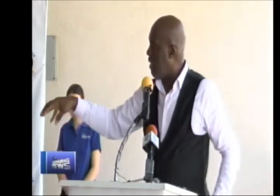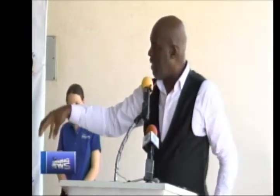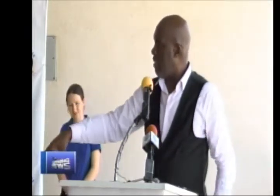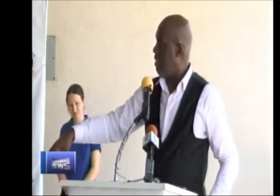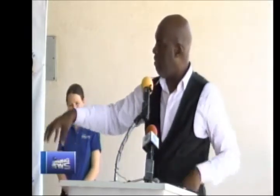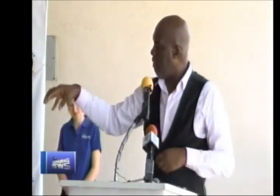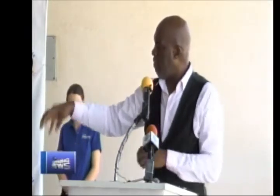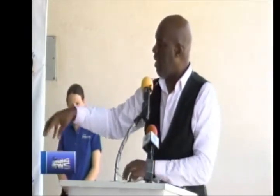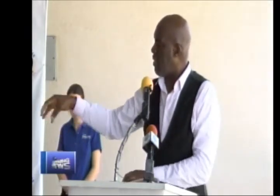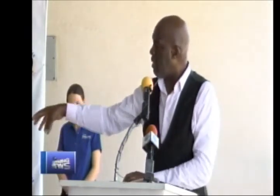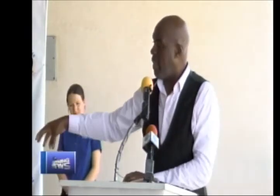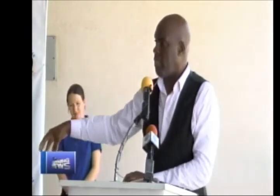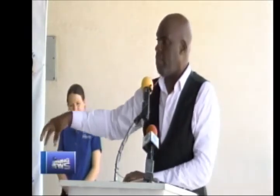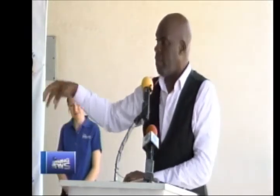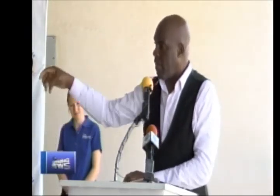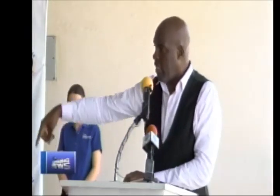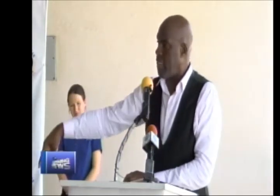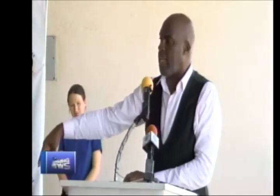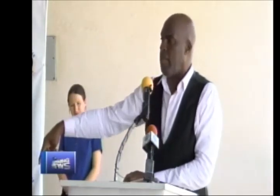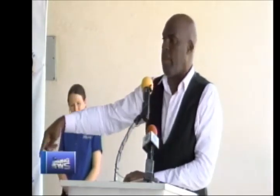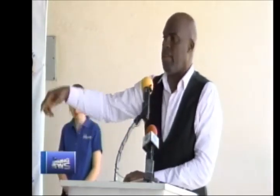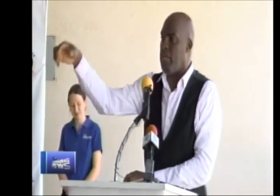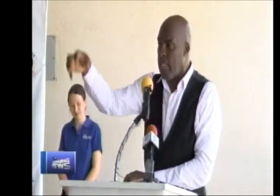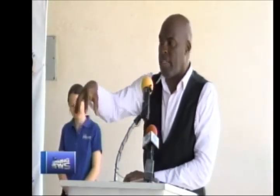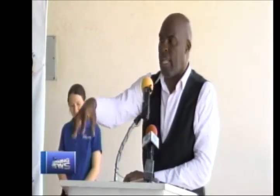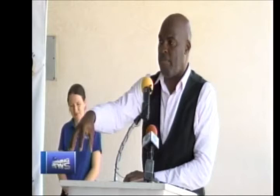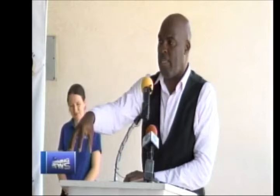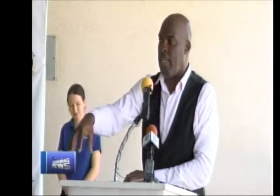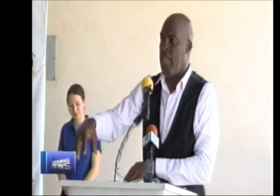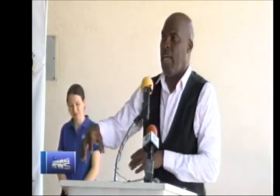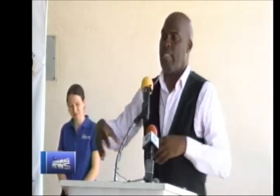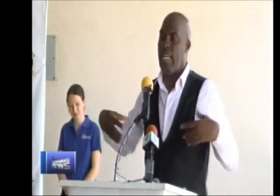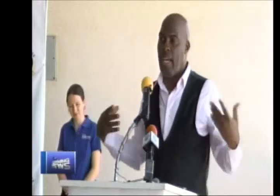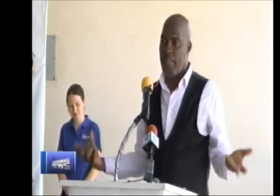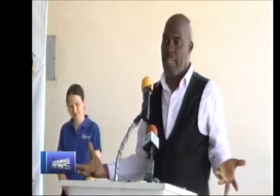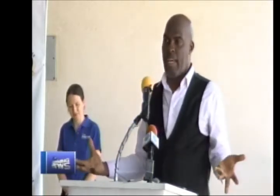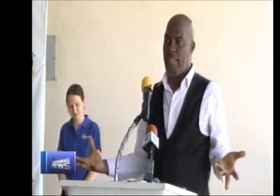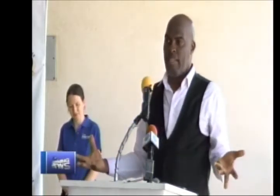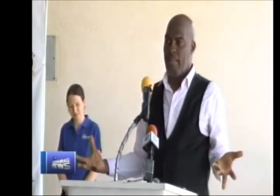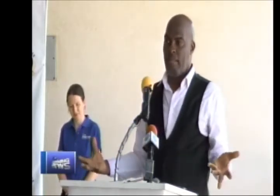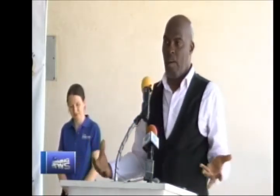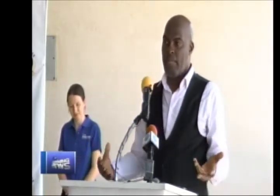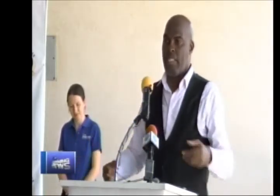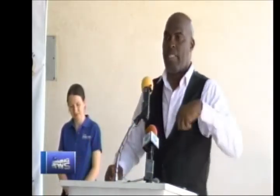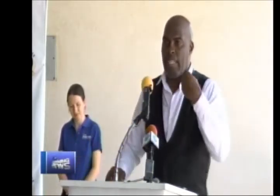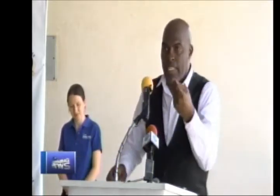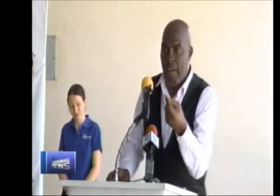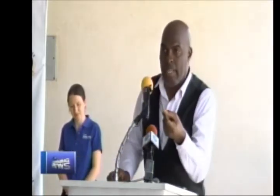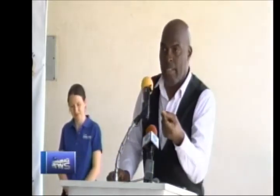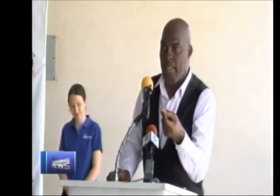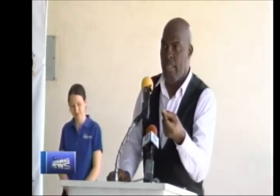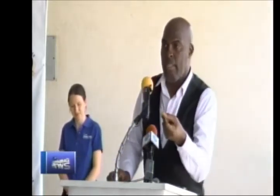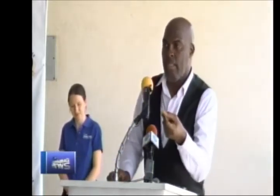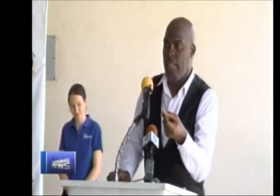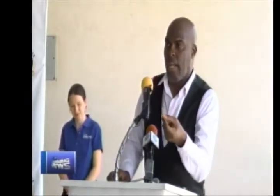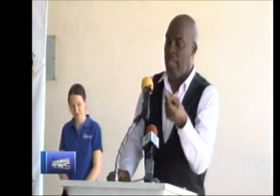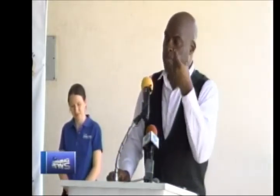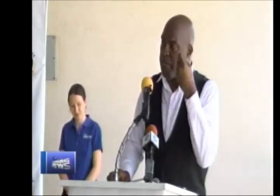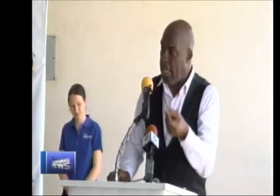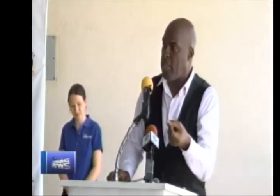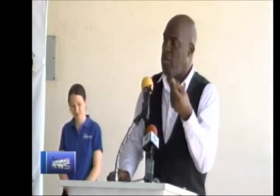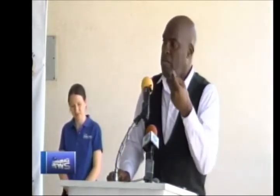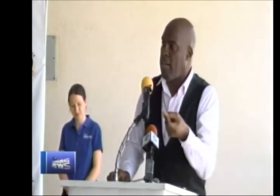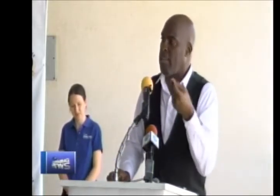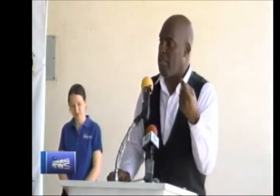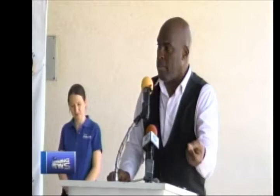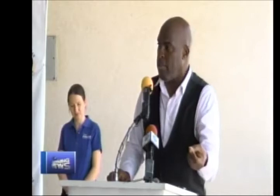spend at least 5 or 6 months within this academy or some other academy, and then after that, once we are satisfied that they are